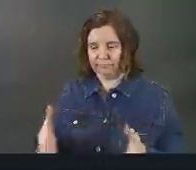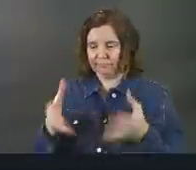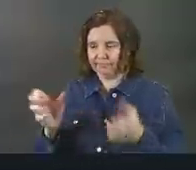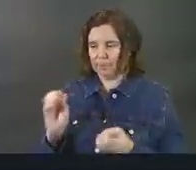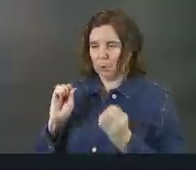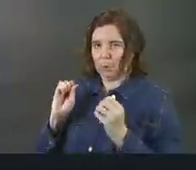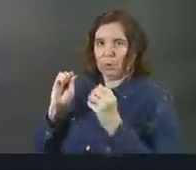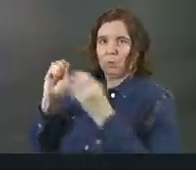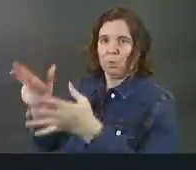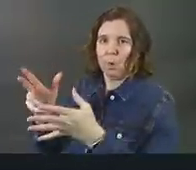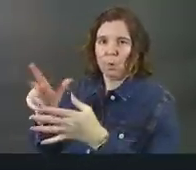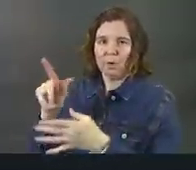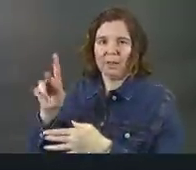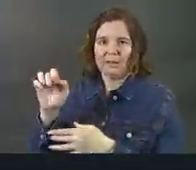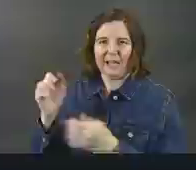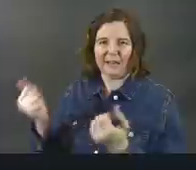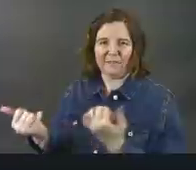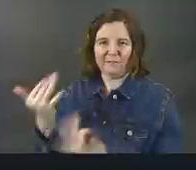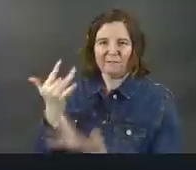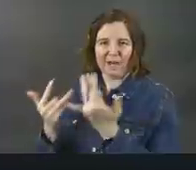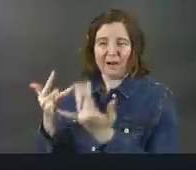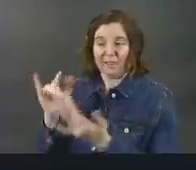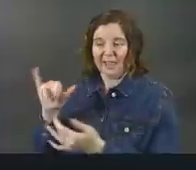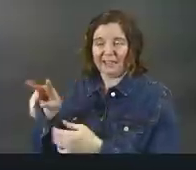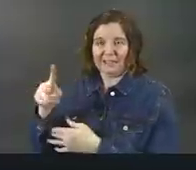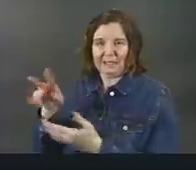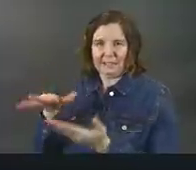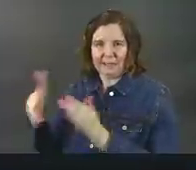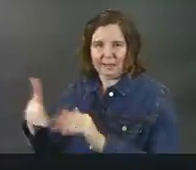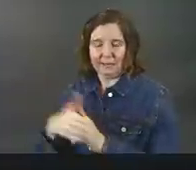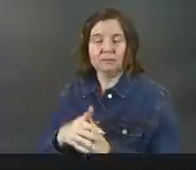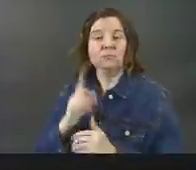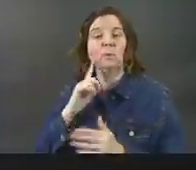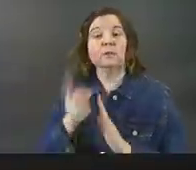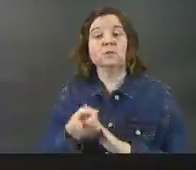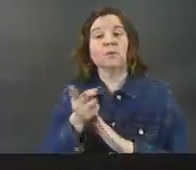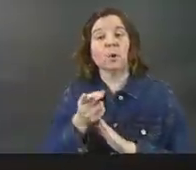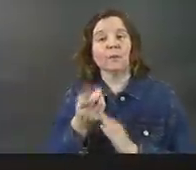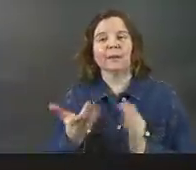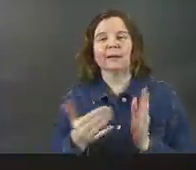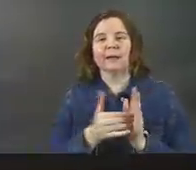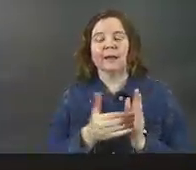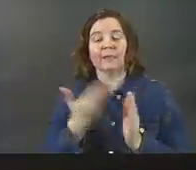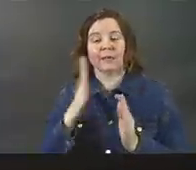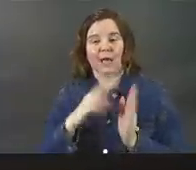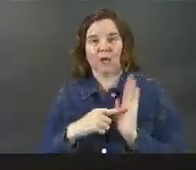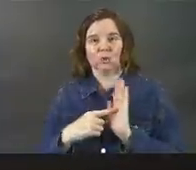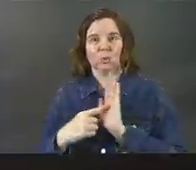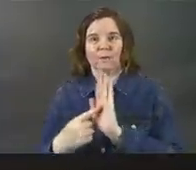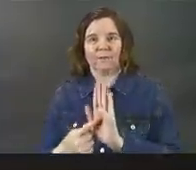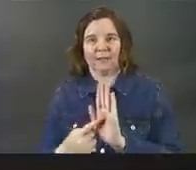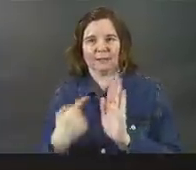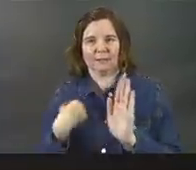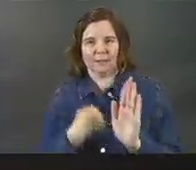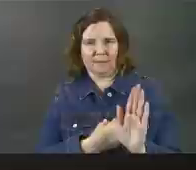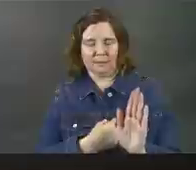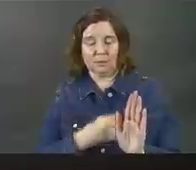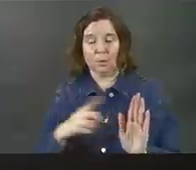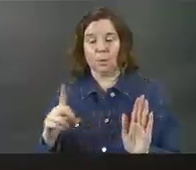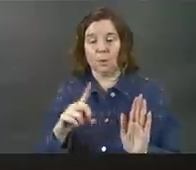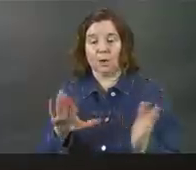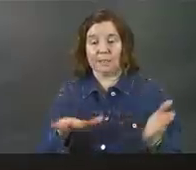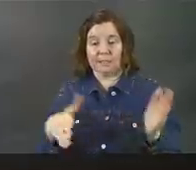thrown into the lake of fire. This lake of fire is the second death. So here's this moment that, again, that God's revealing to us